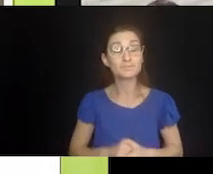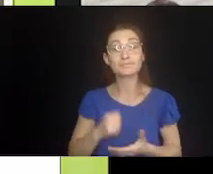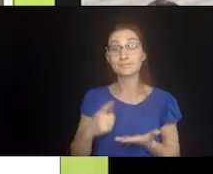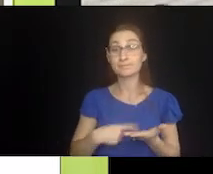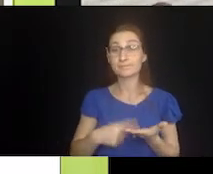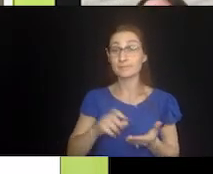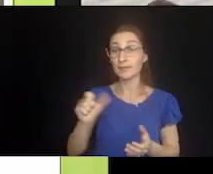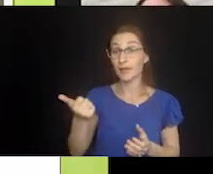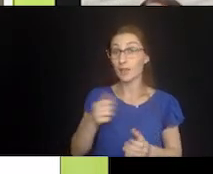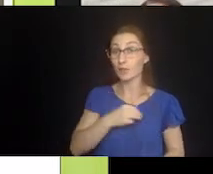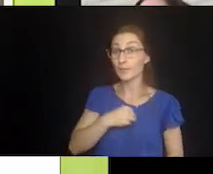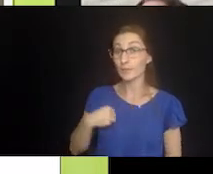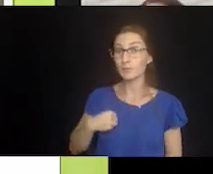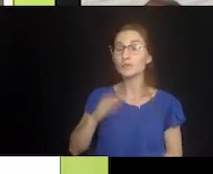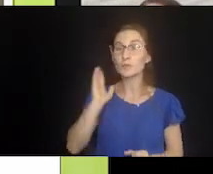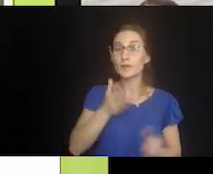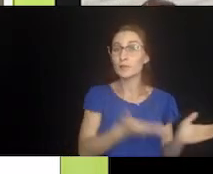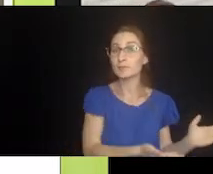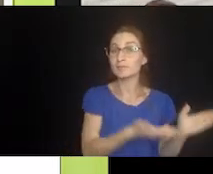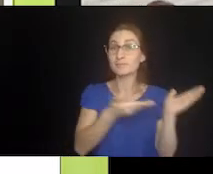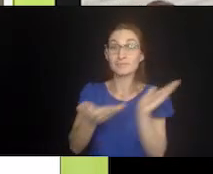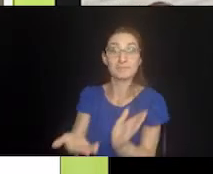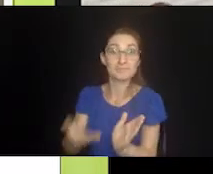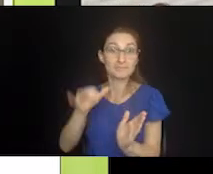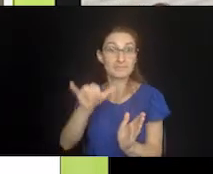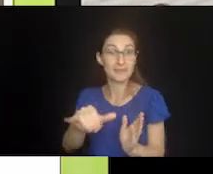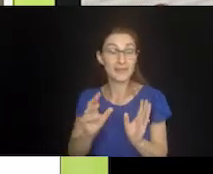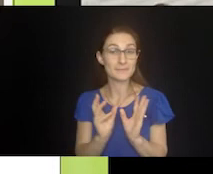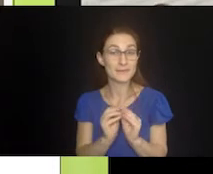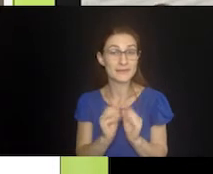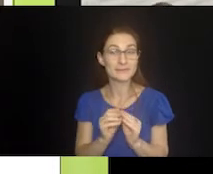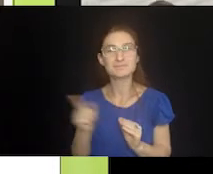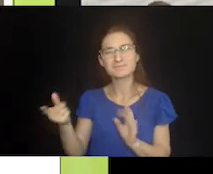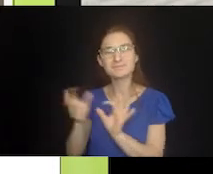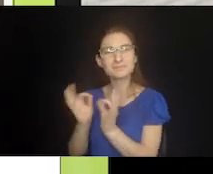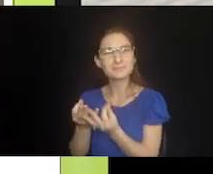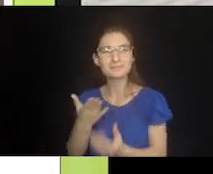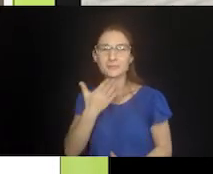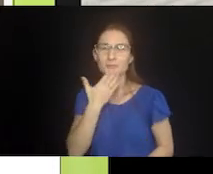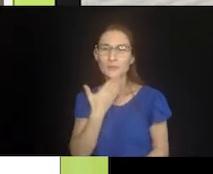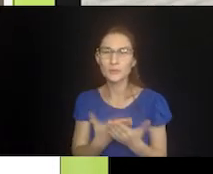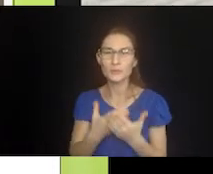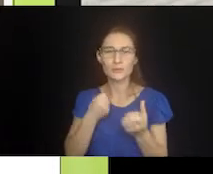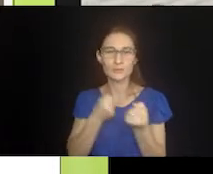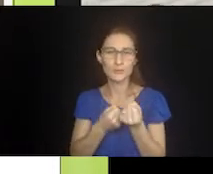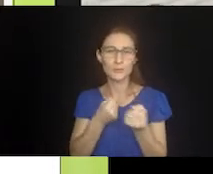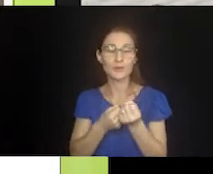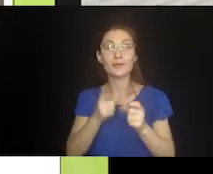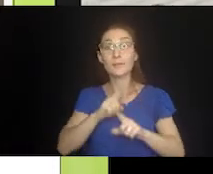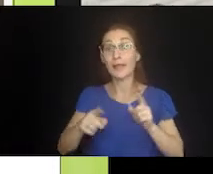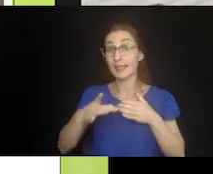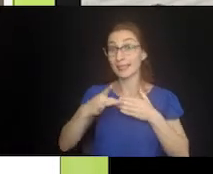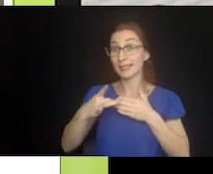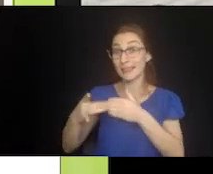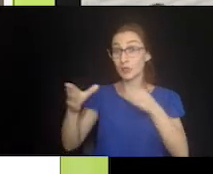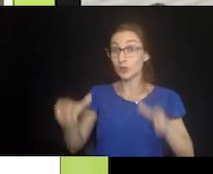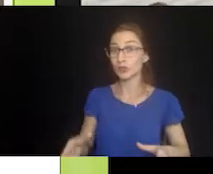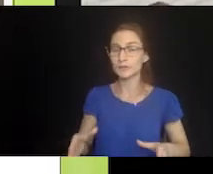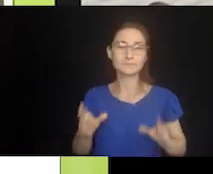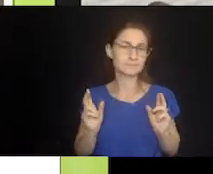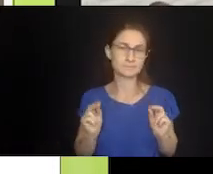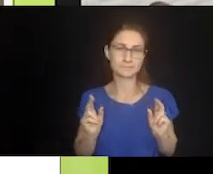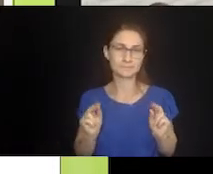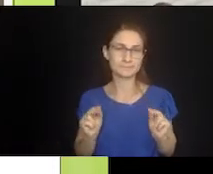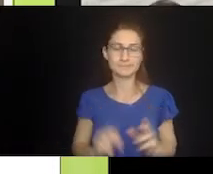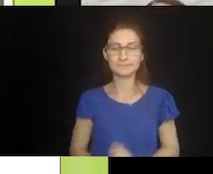meeting. Sometimes they can bring other members to your meeting. So they provide some good support. You just